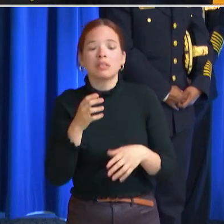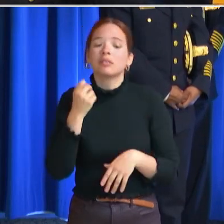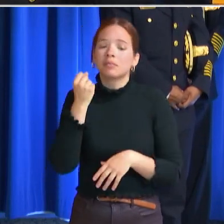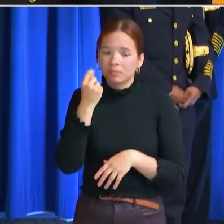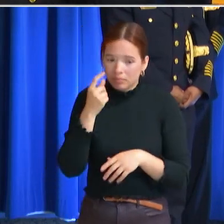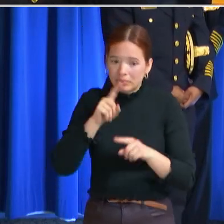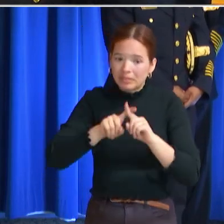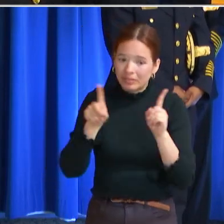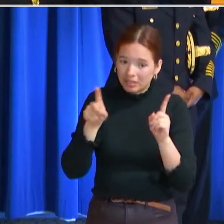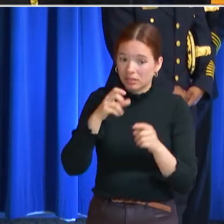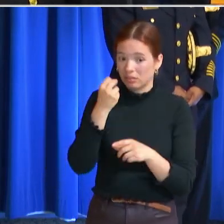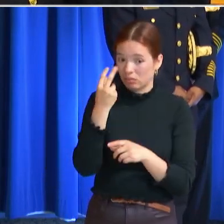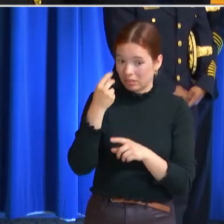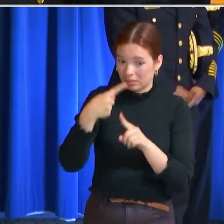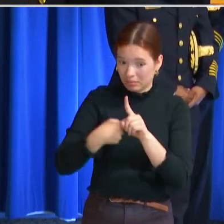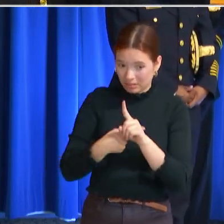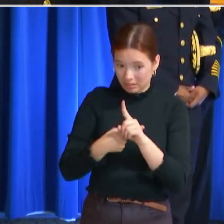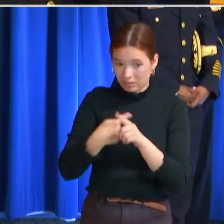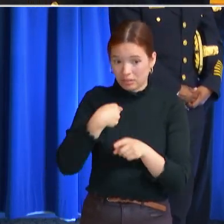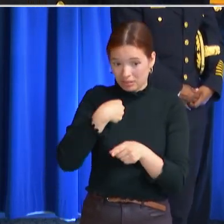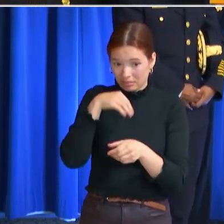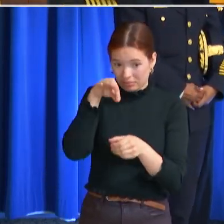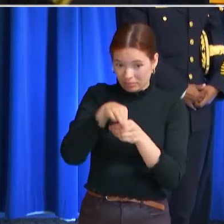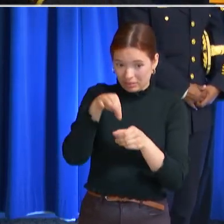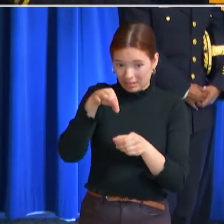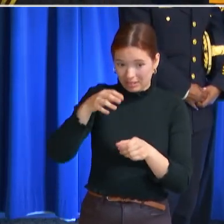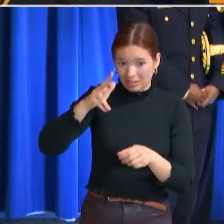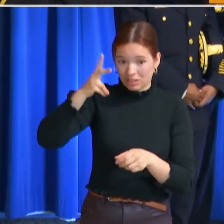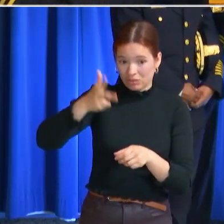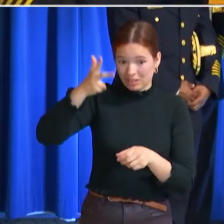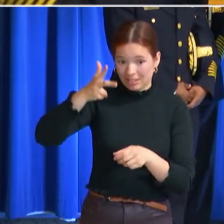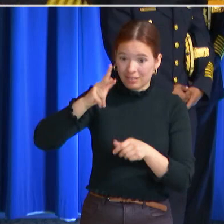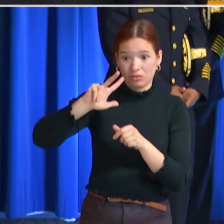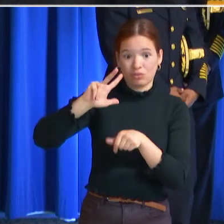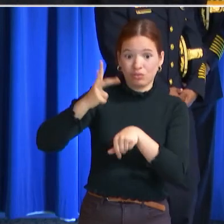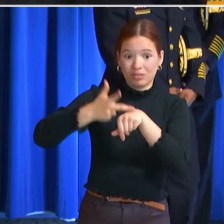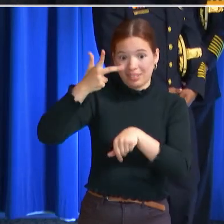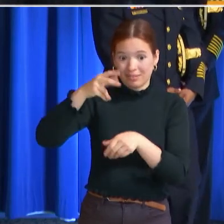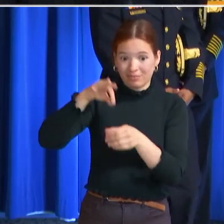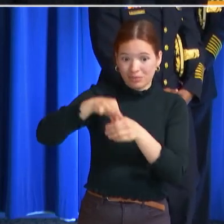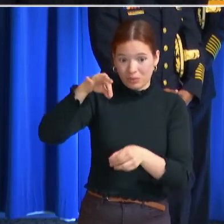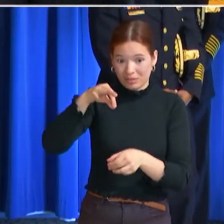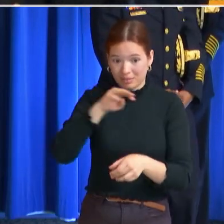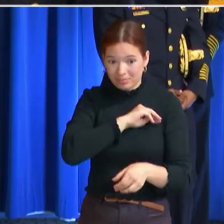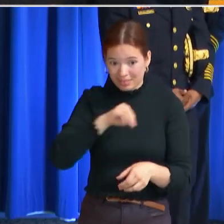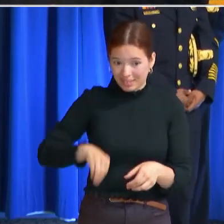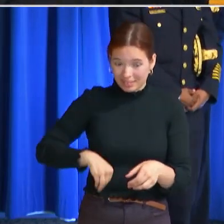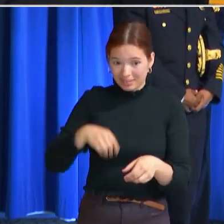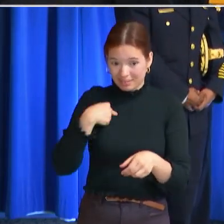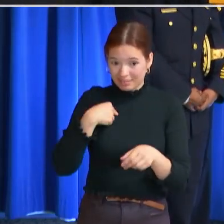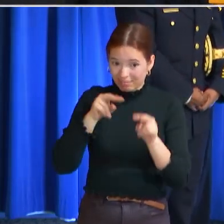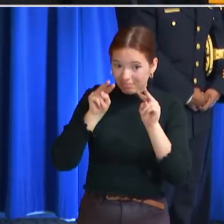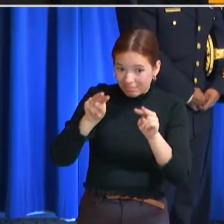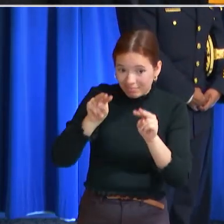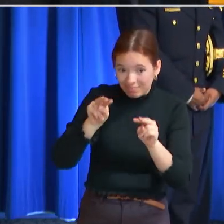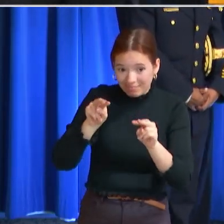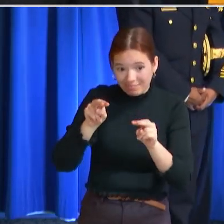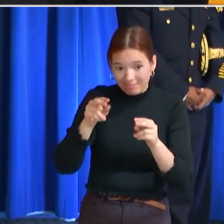got elected to a historic third term. That's how I look at the last 12